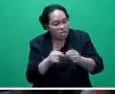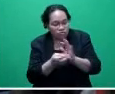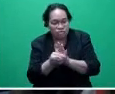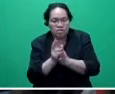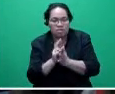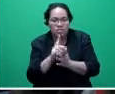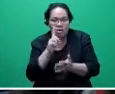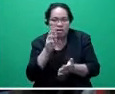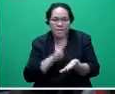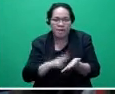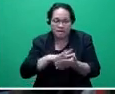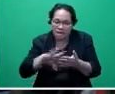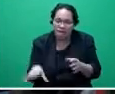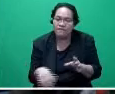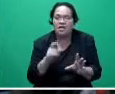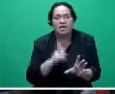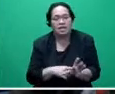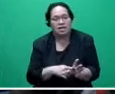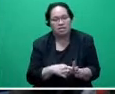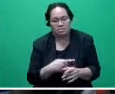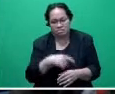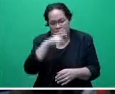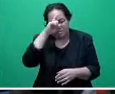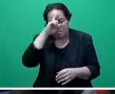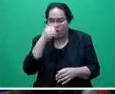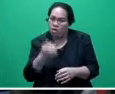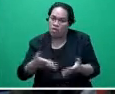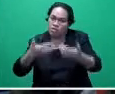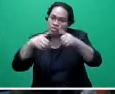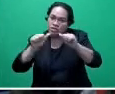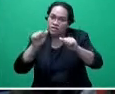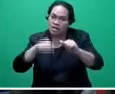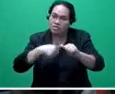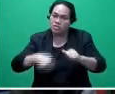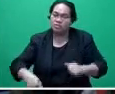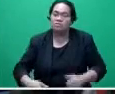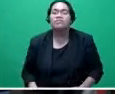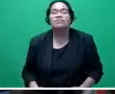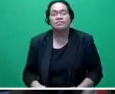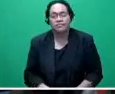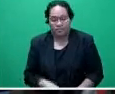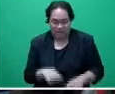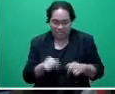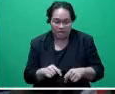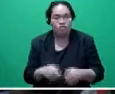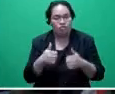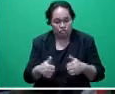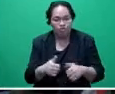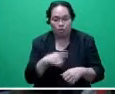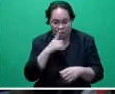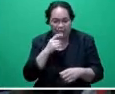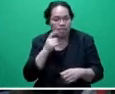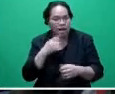by 1 million on a yearly basis. Is this has been achieved? This is a good time to improve this target